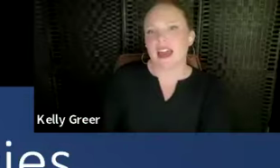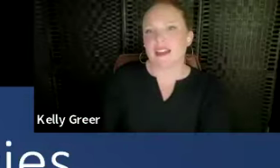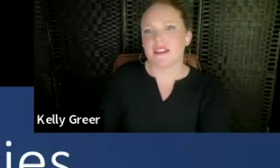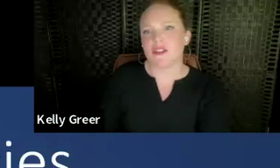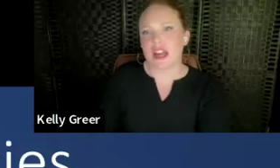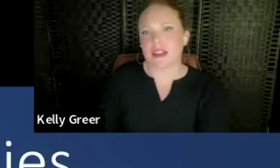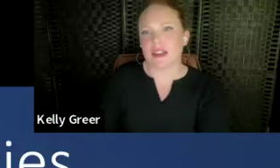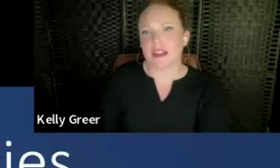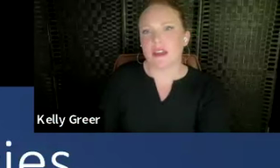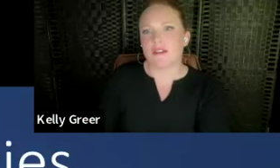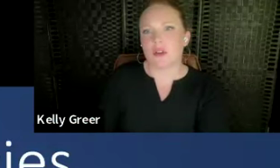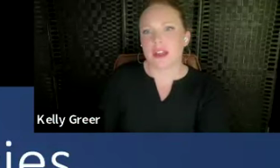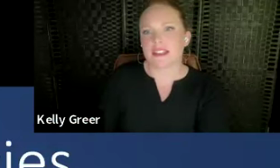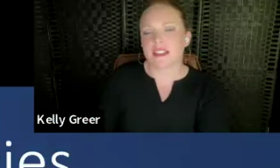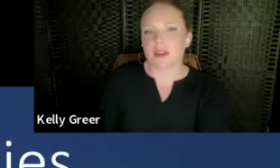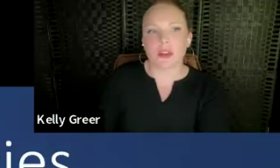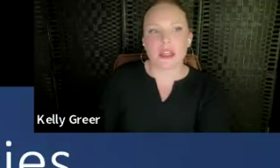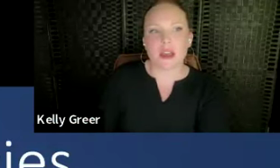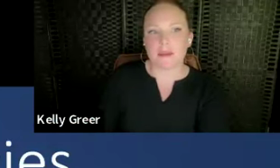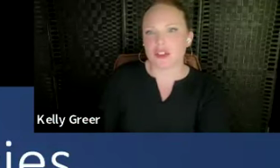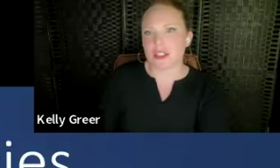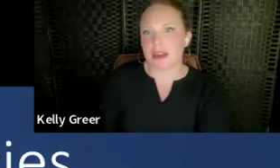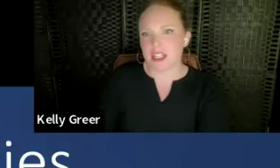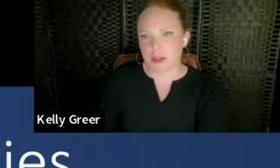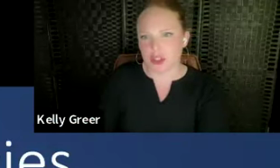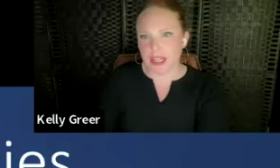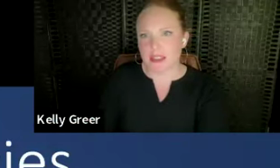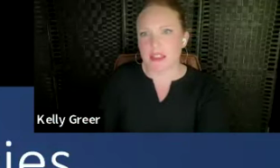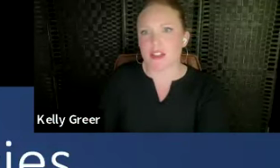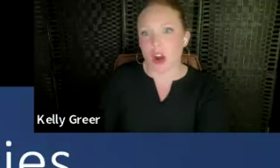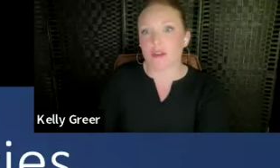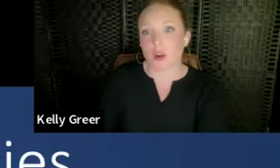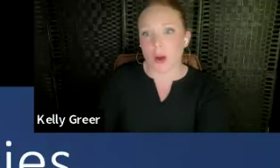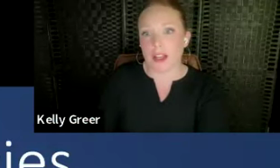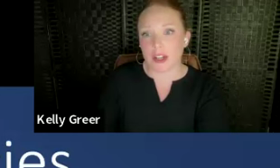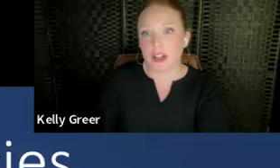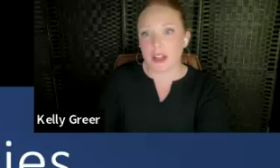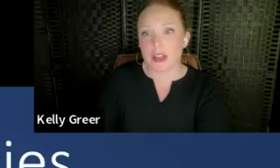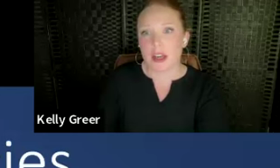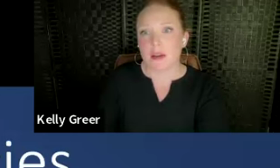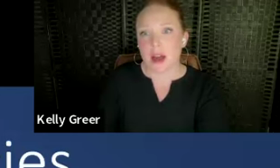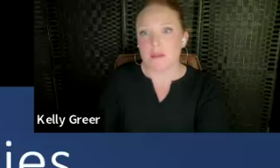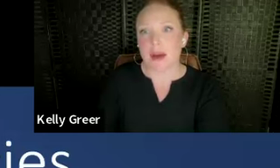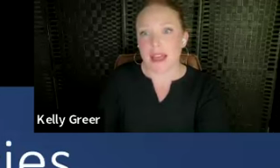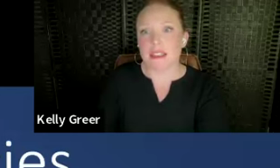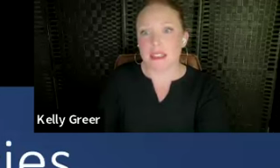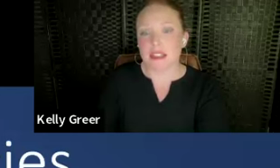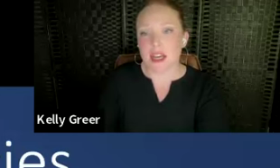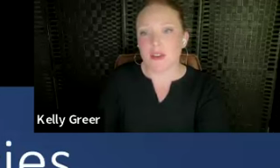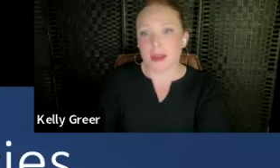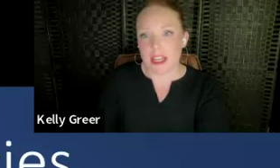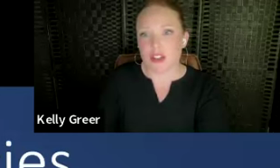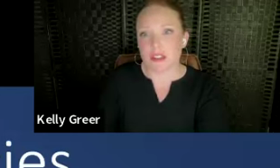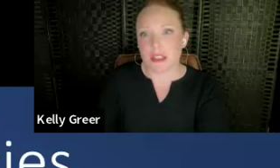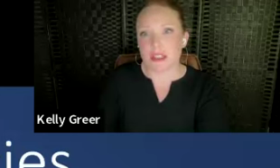And to add, this is Jacqueline, for accessibility emergency management training, these are required by